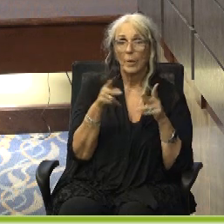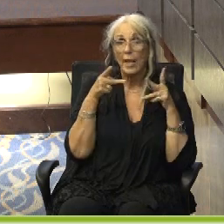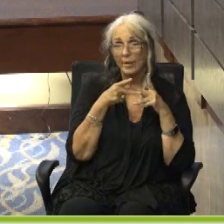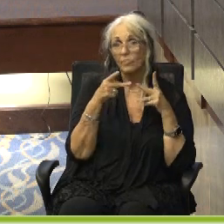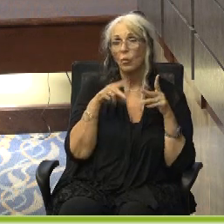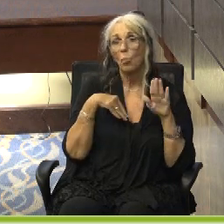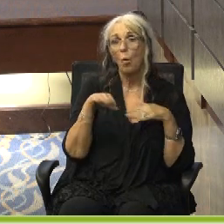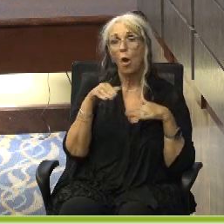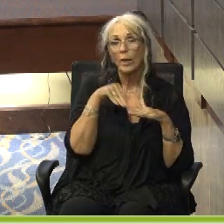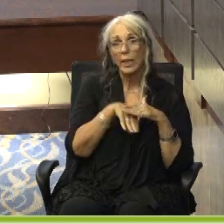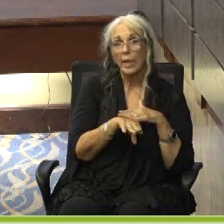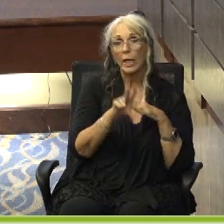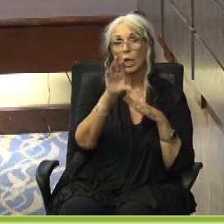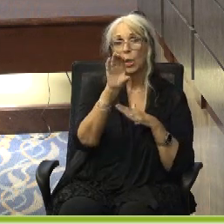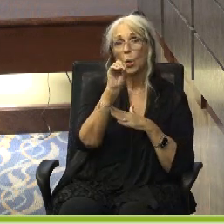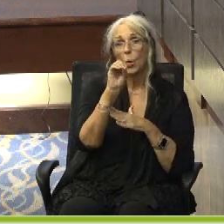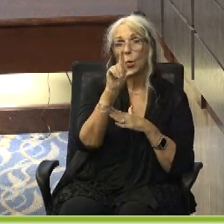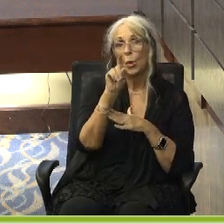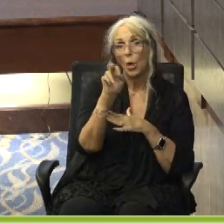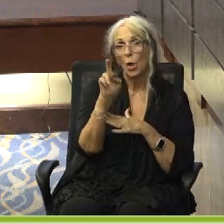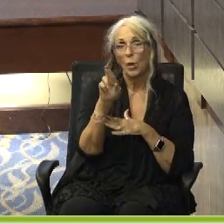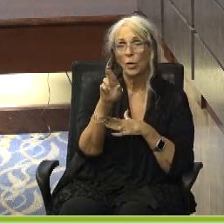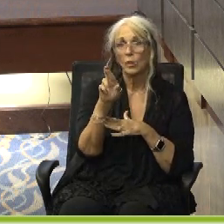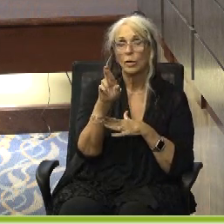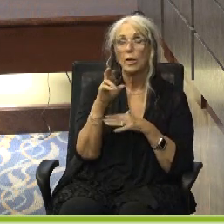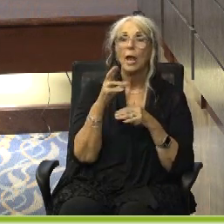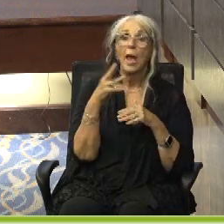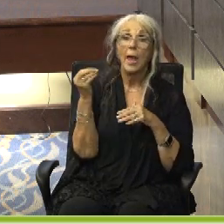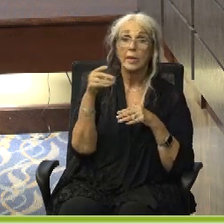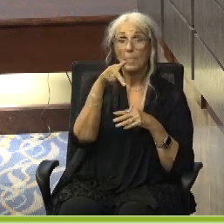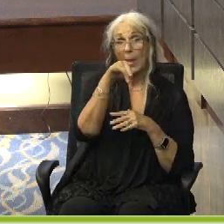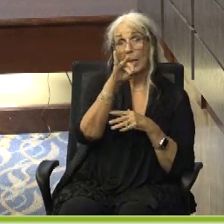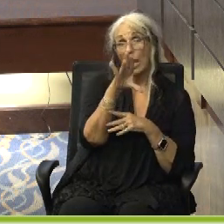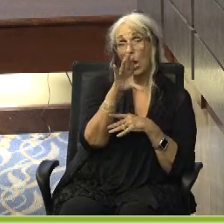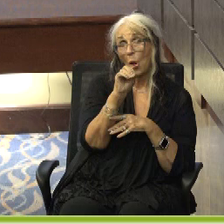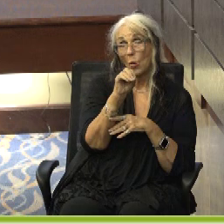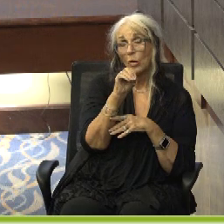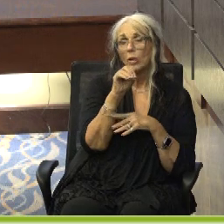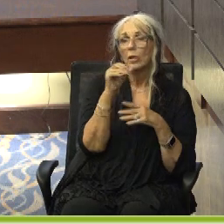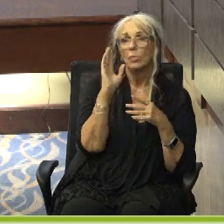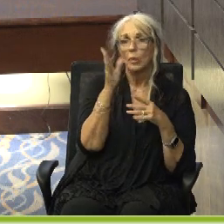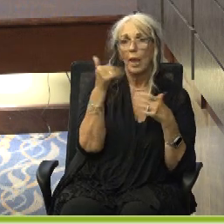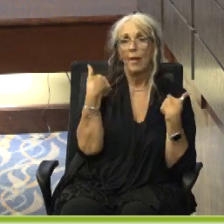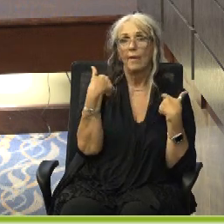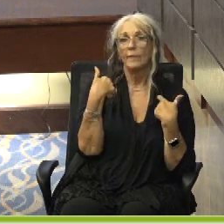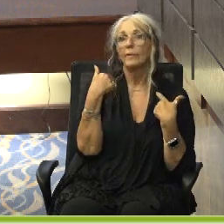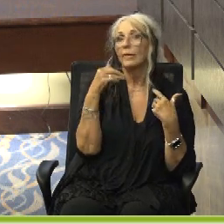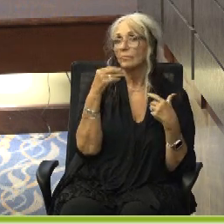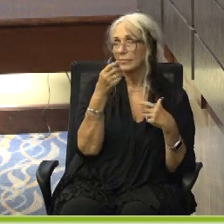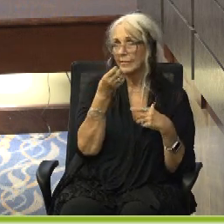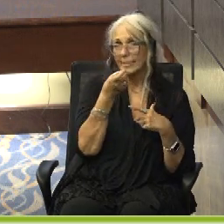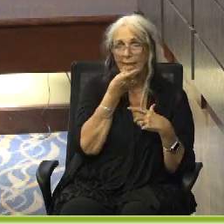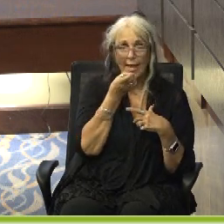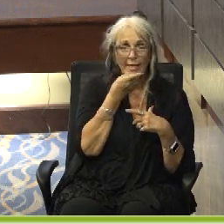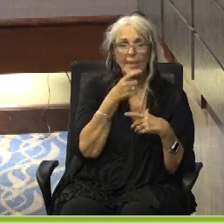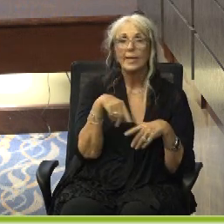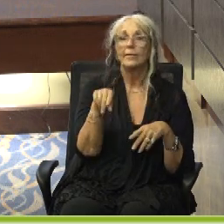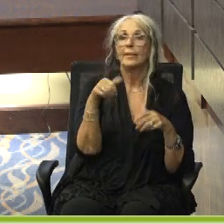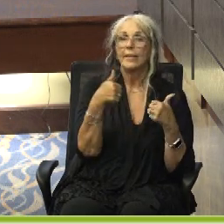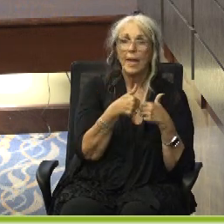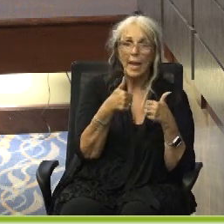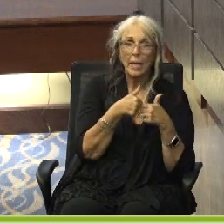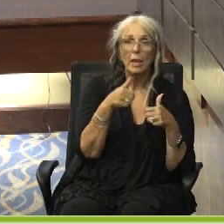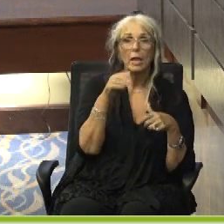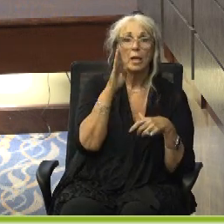enough space. The Terry Black's patio area will also have space for dining It'll have space for games, beer